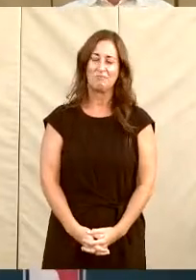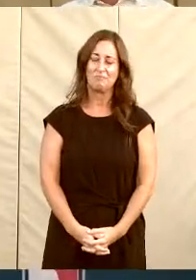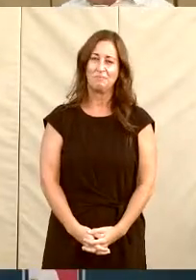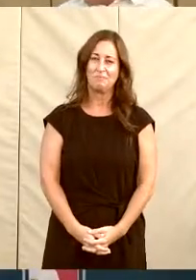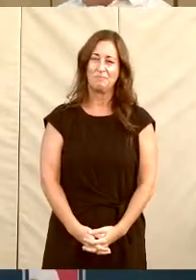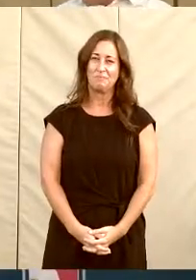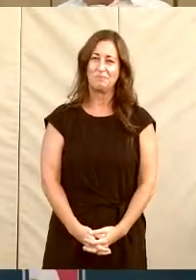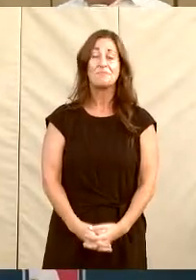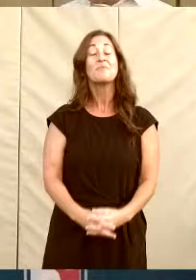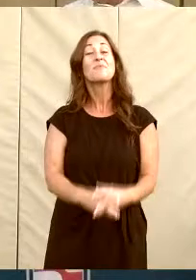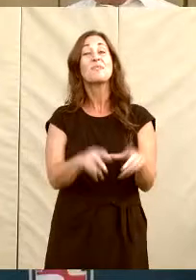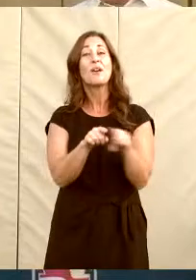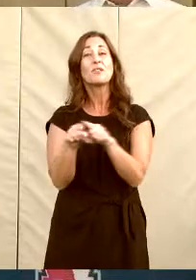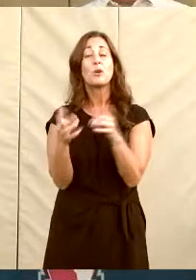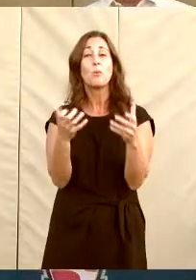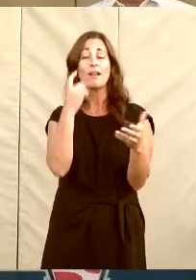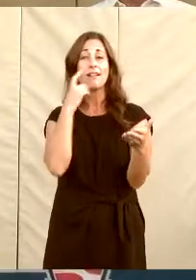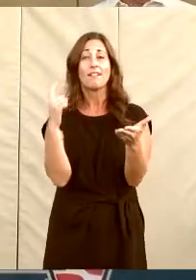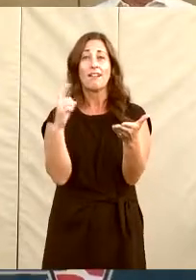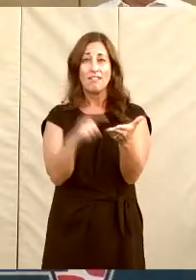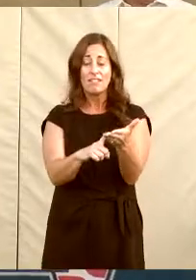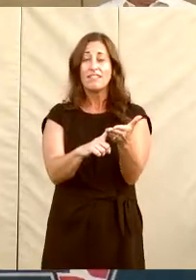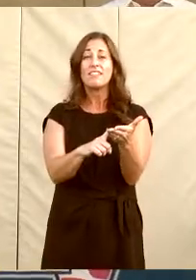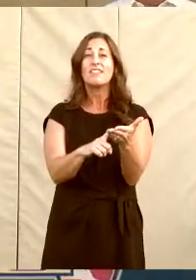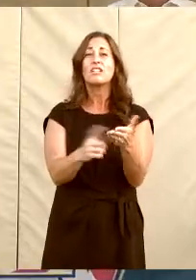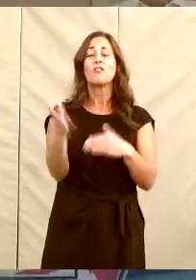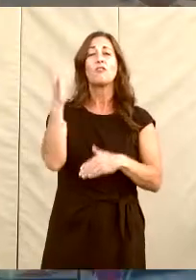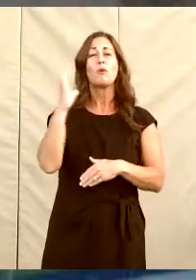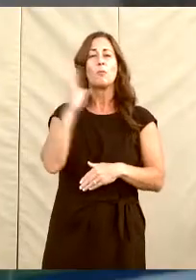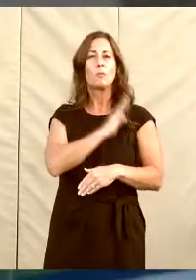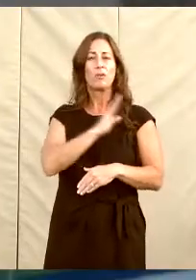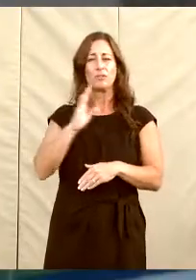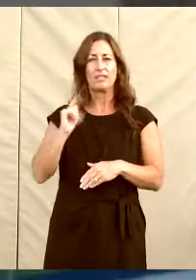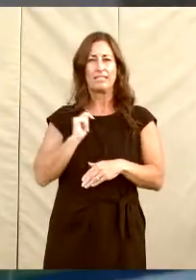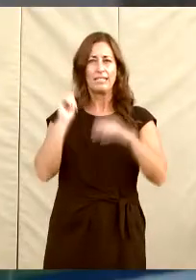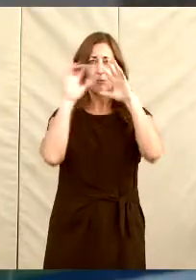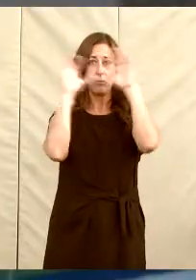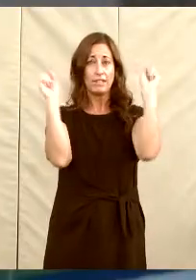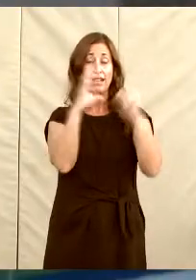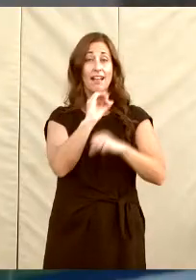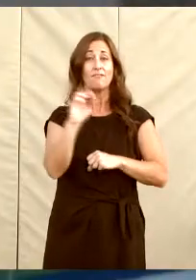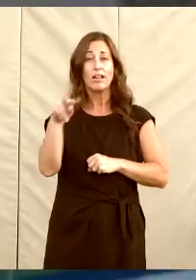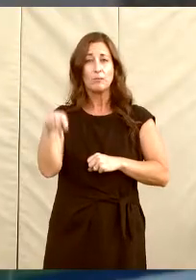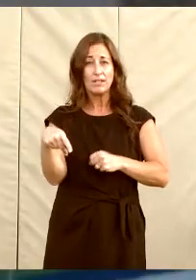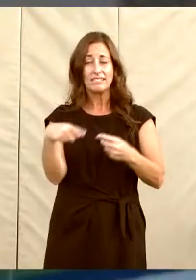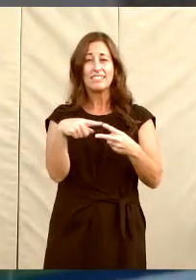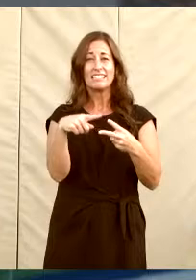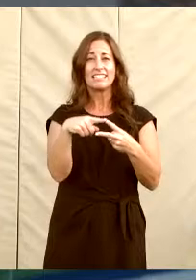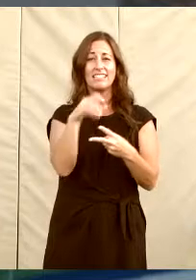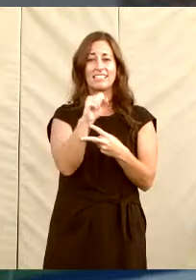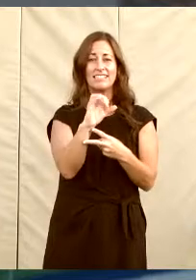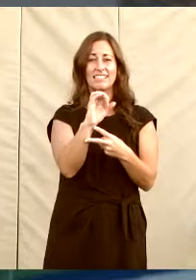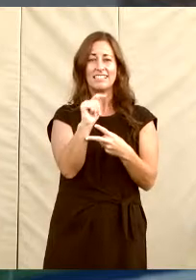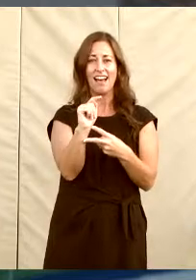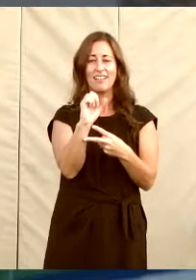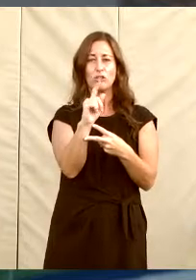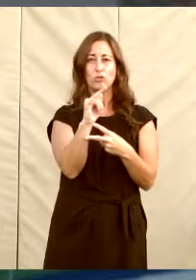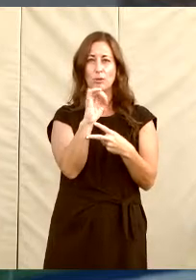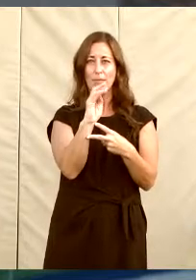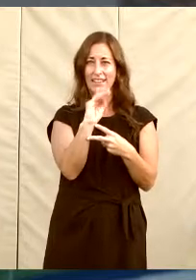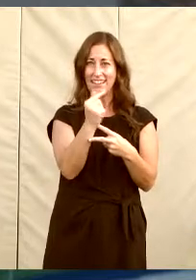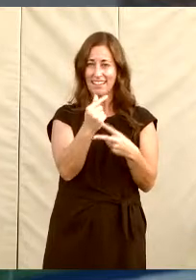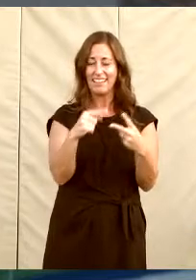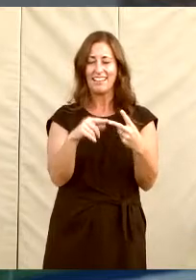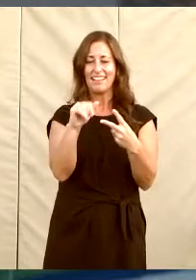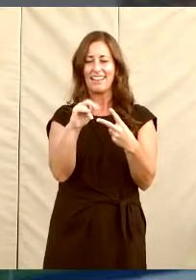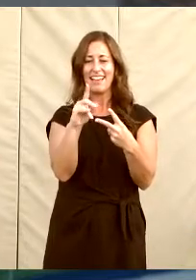We would also like to acknowledge former Board of Trustees President and Vice President, Mr. Scott Stribling and Mr. Andy Webb.